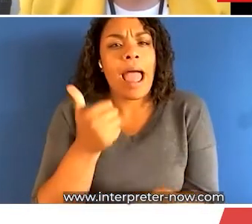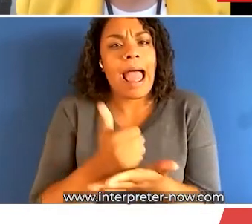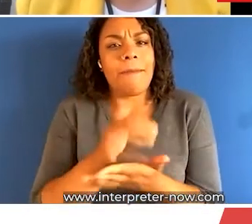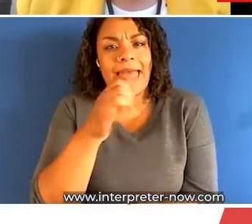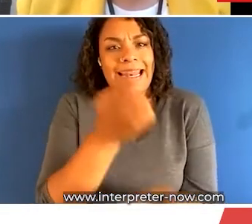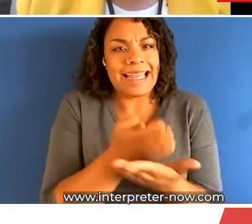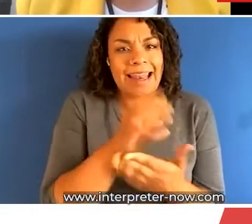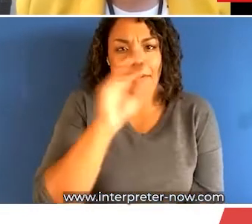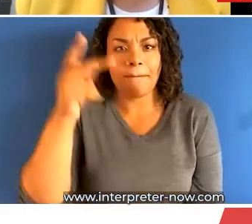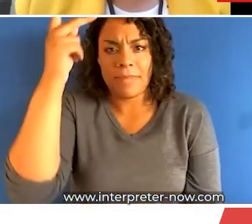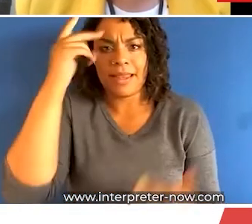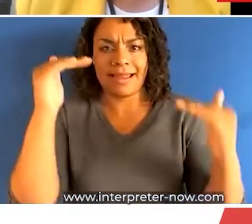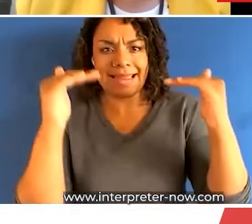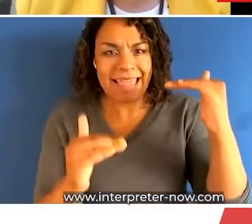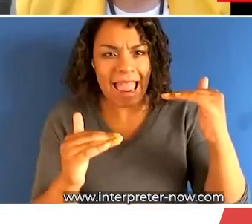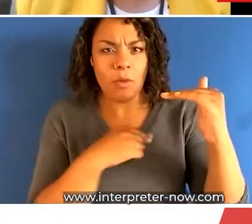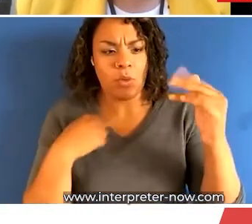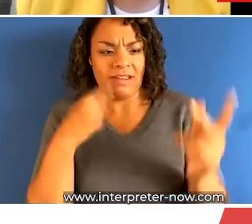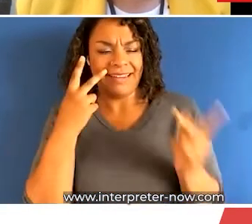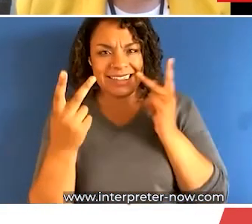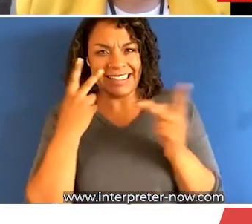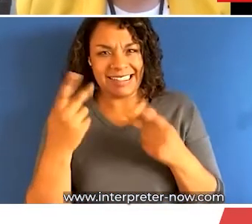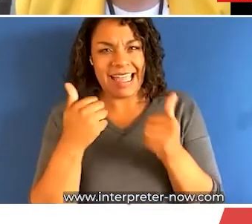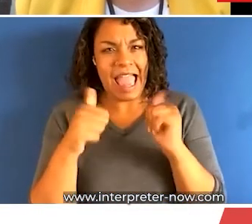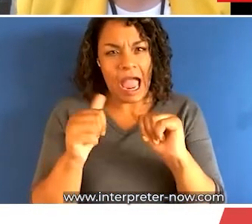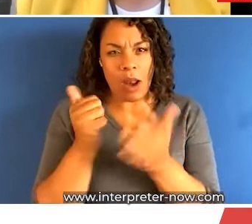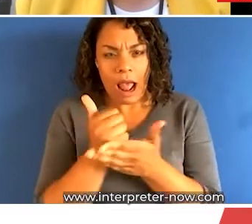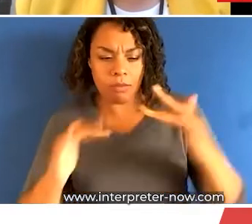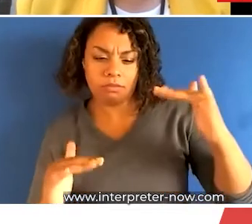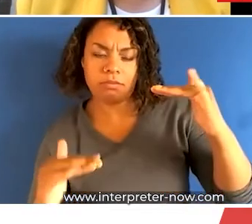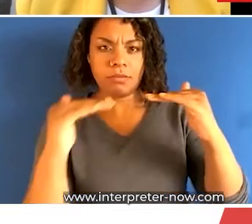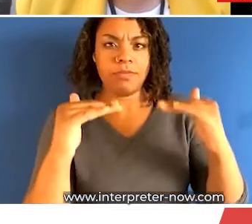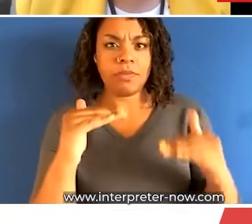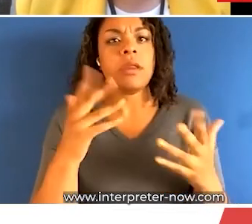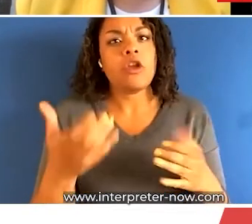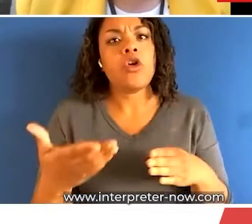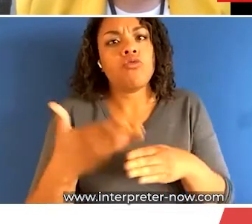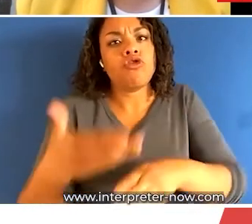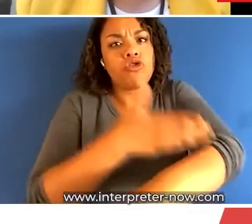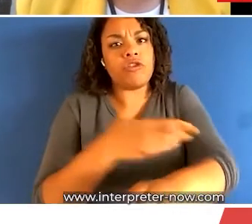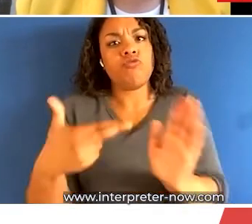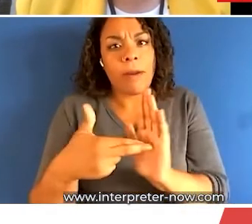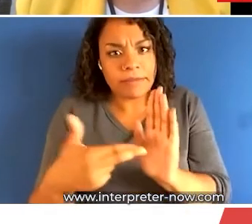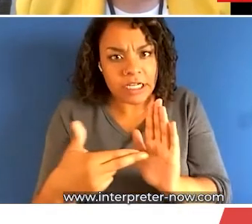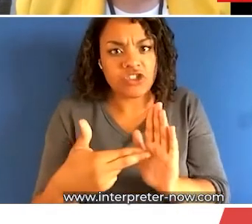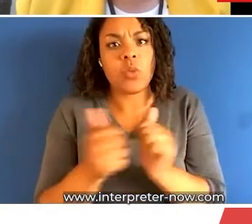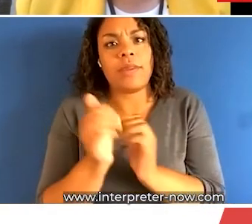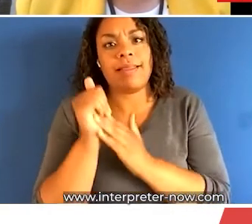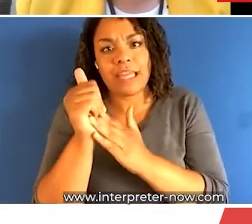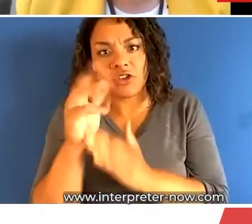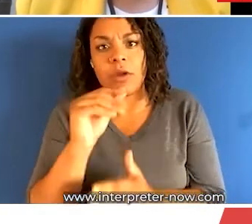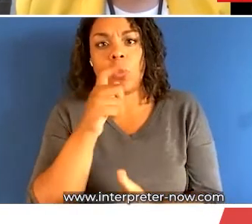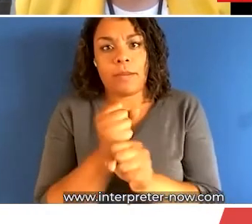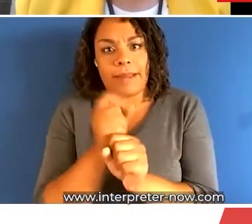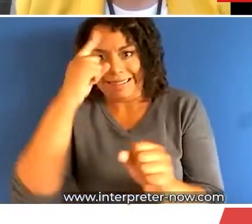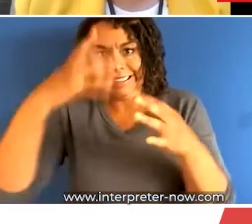and political gaps that we see in existence currently, and really increase representation in these leadership and decision-making